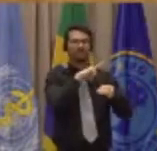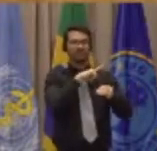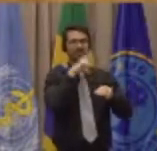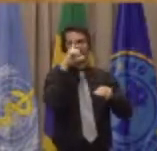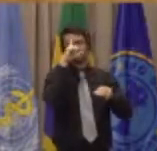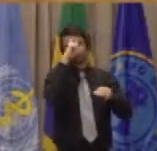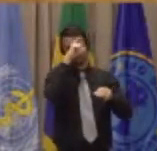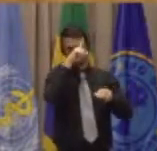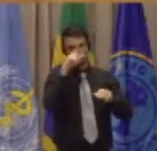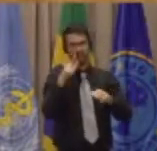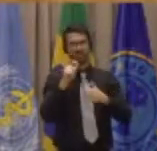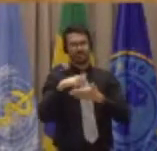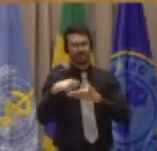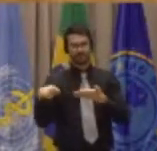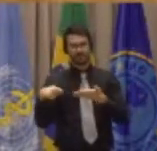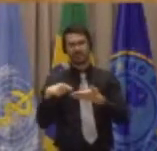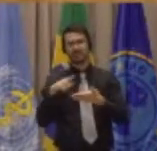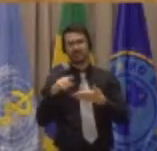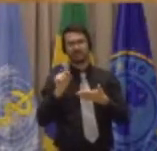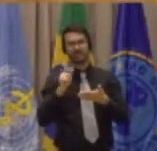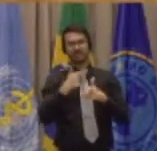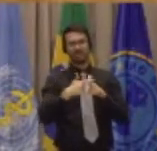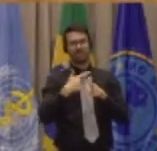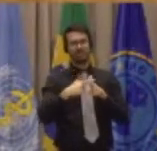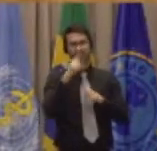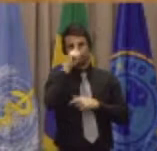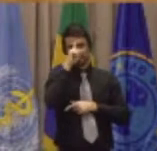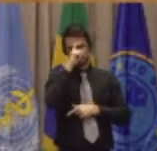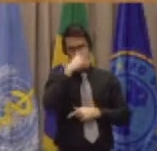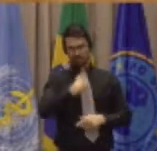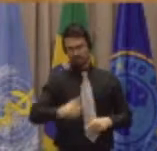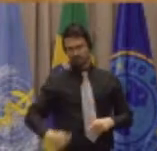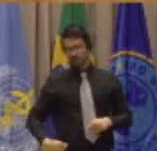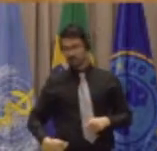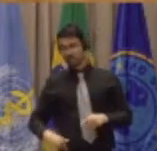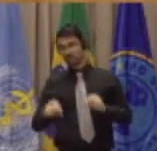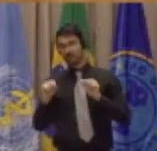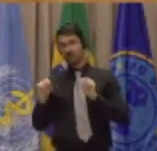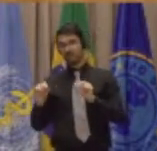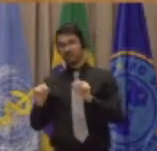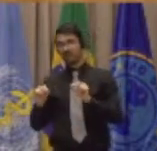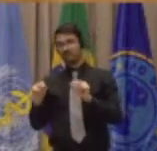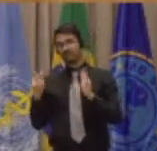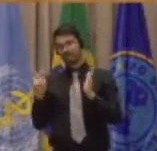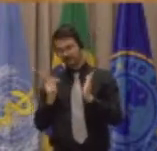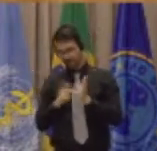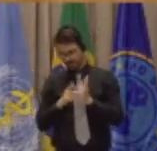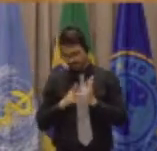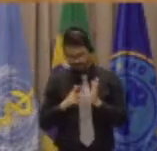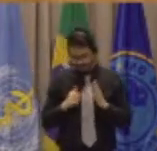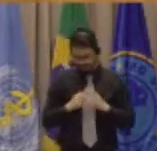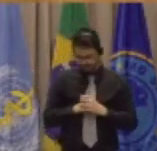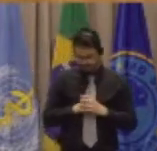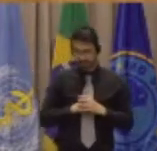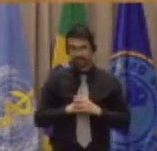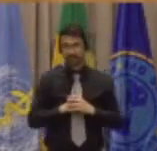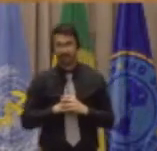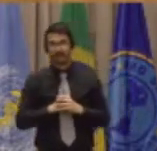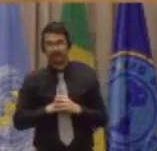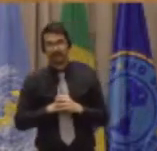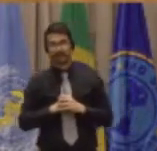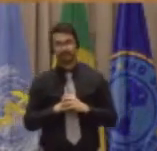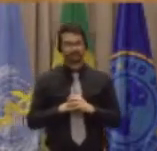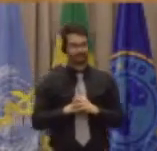some challenge around the public healthcare, where I believe that